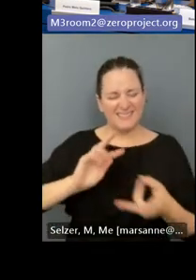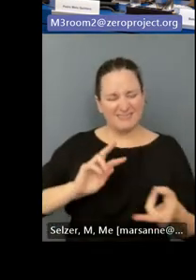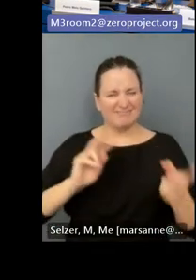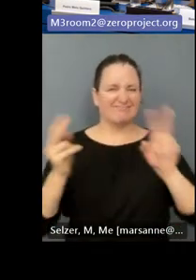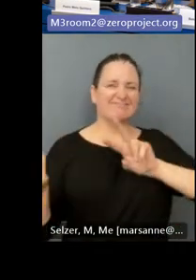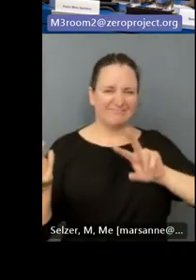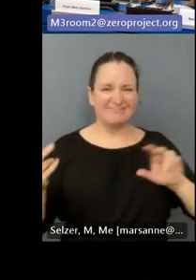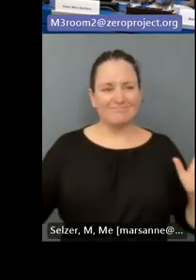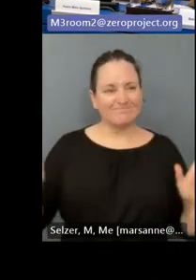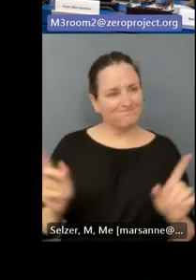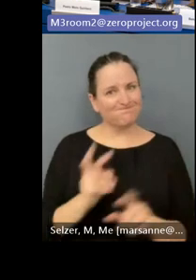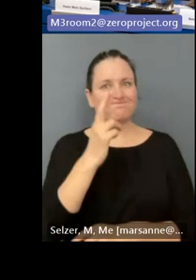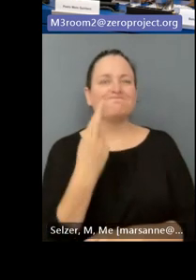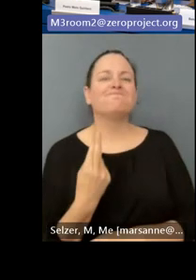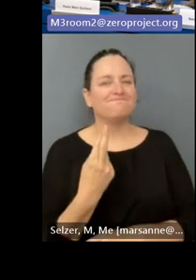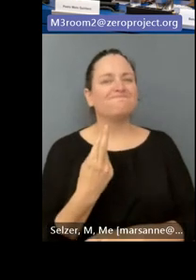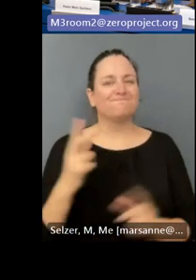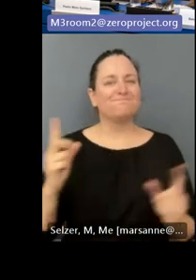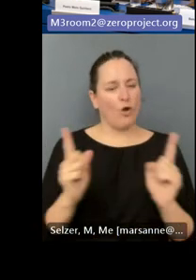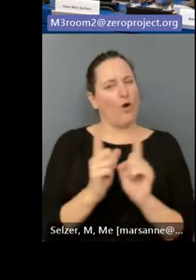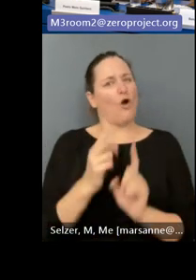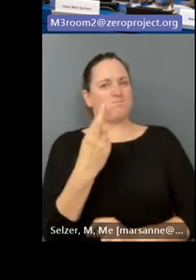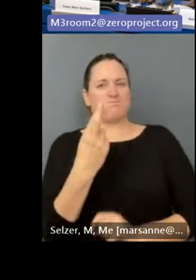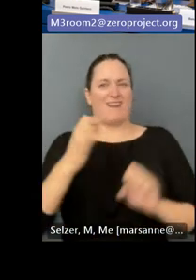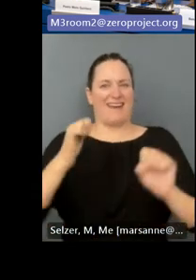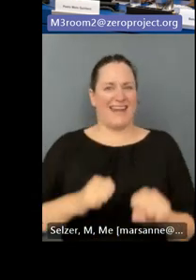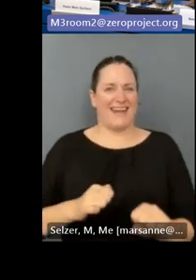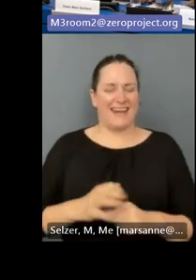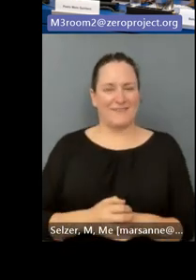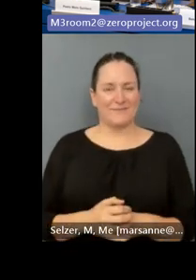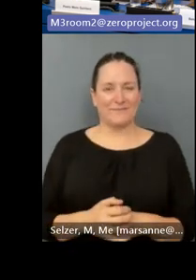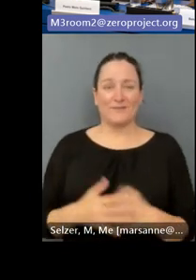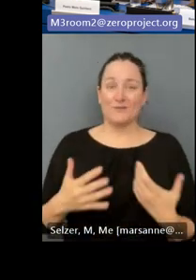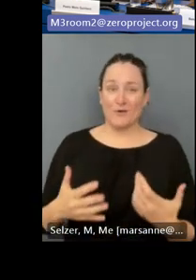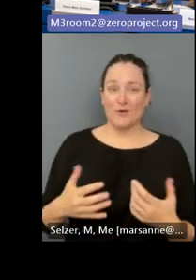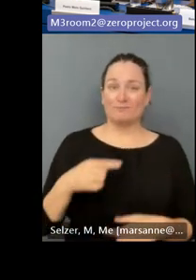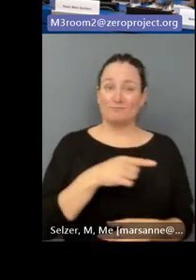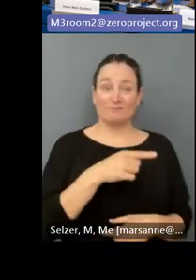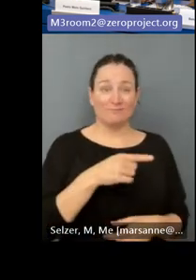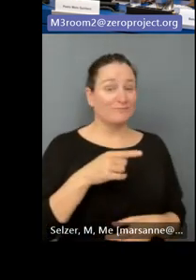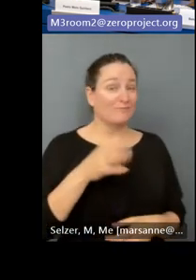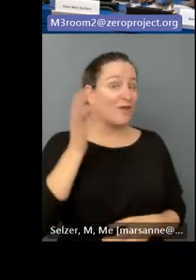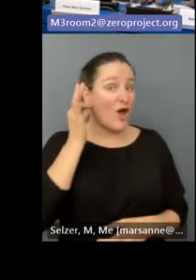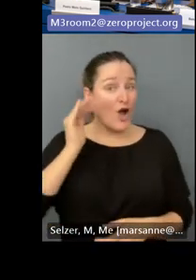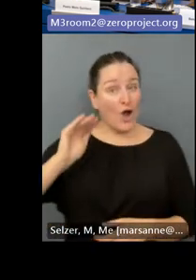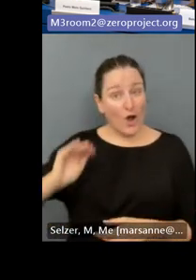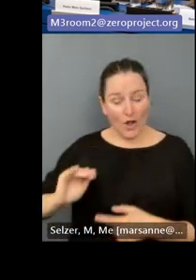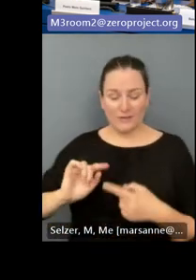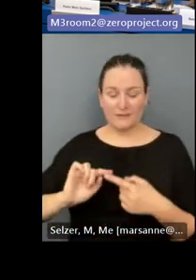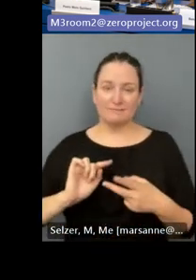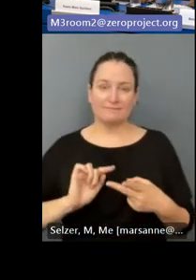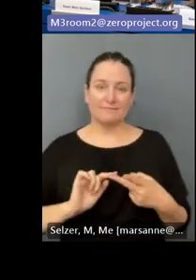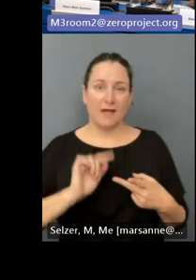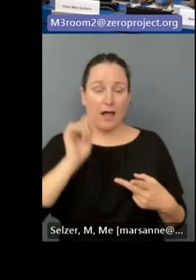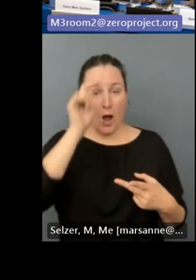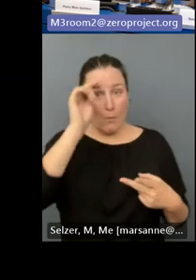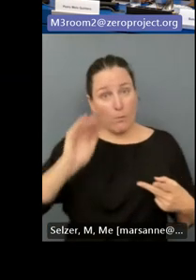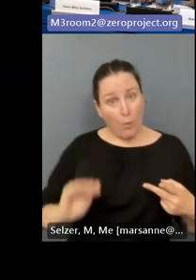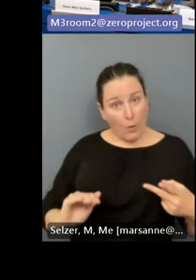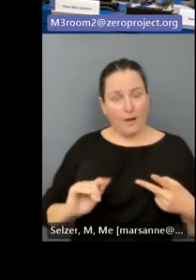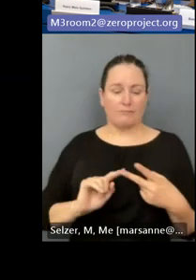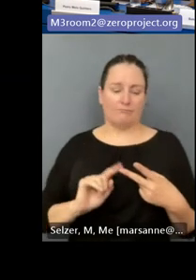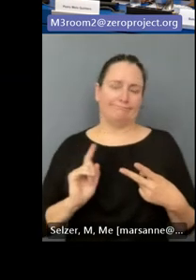teams, we are proud to bring together girls, boys, and young people with Asperger's syndrome,